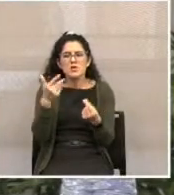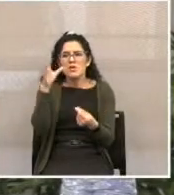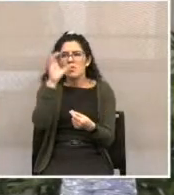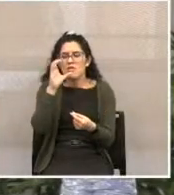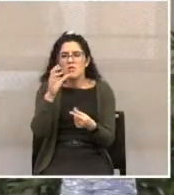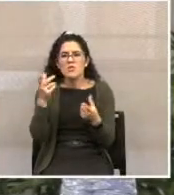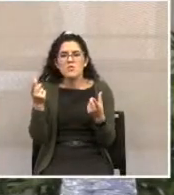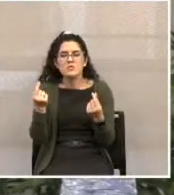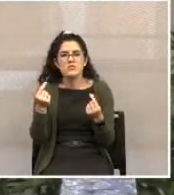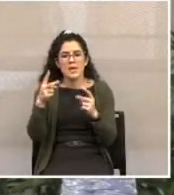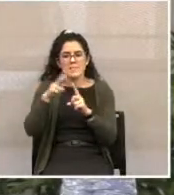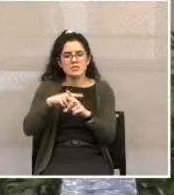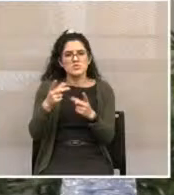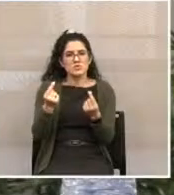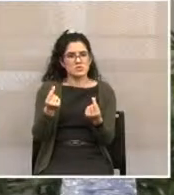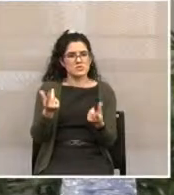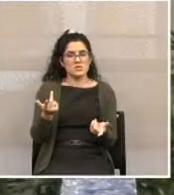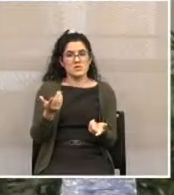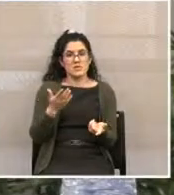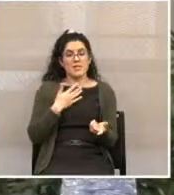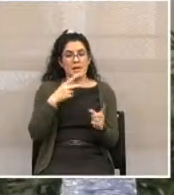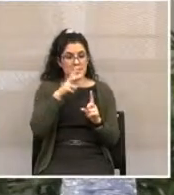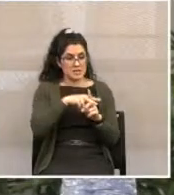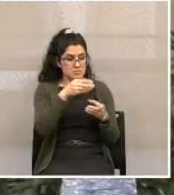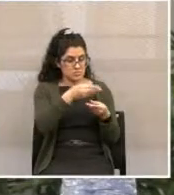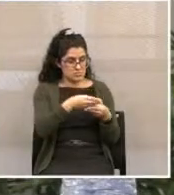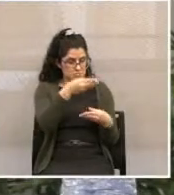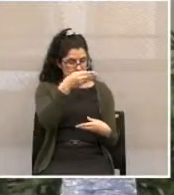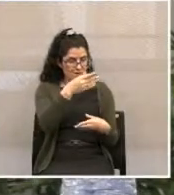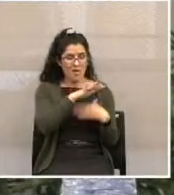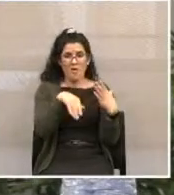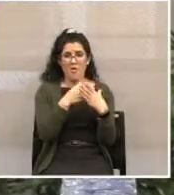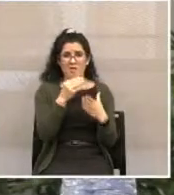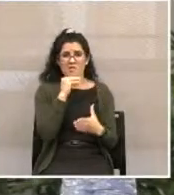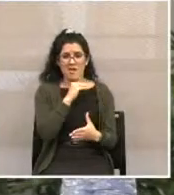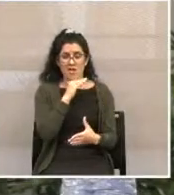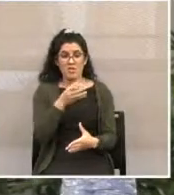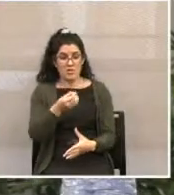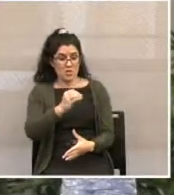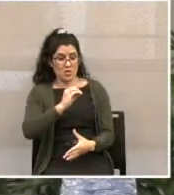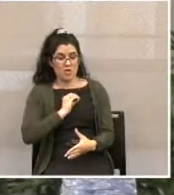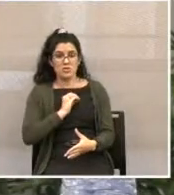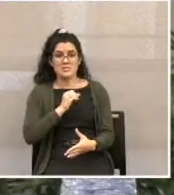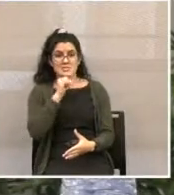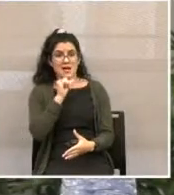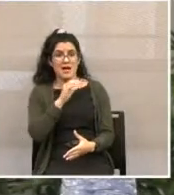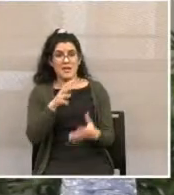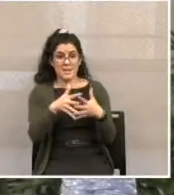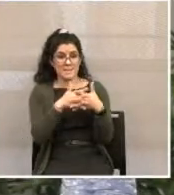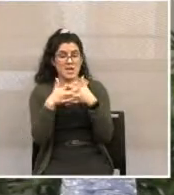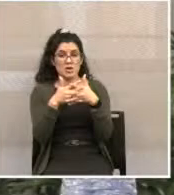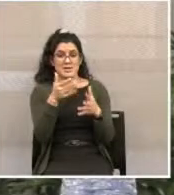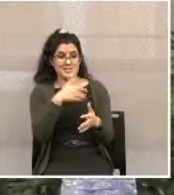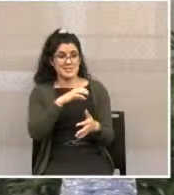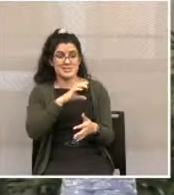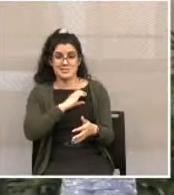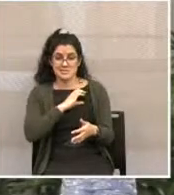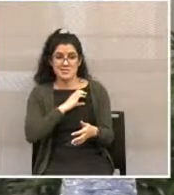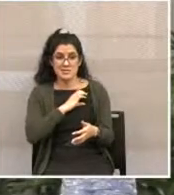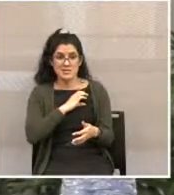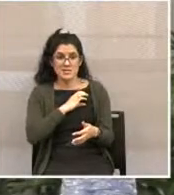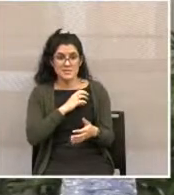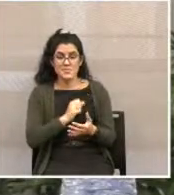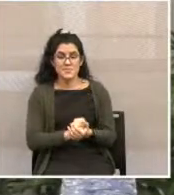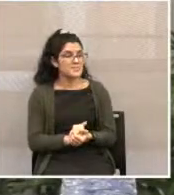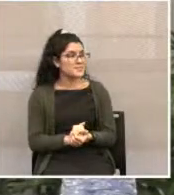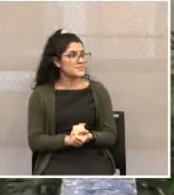the application? The application I got, full of lies. The owner is not an American citizen. There are fronts.